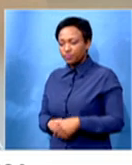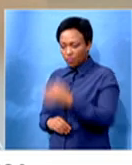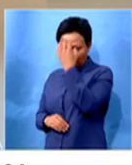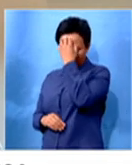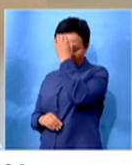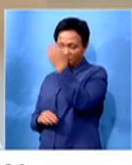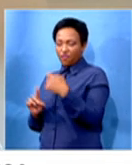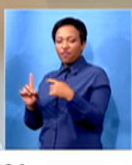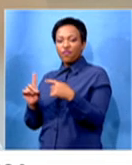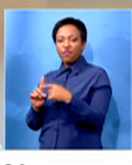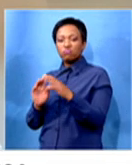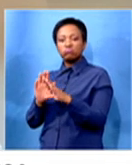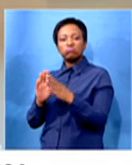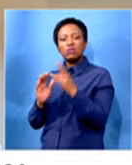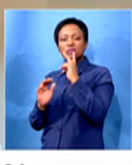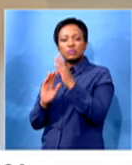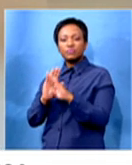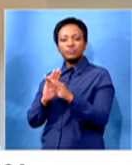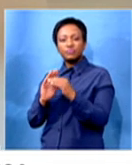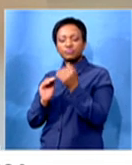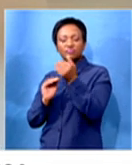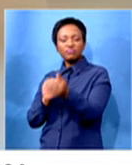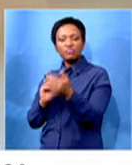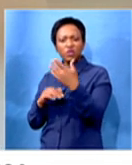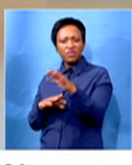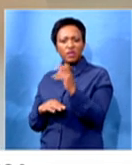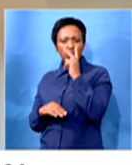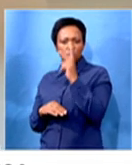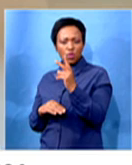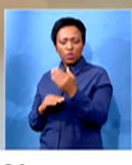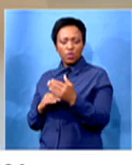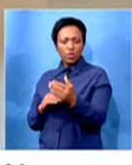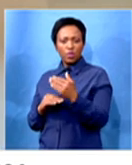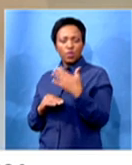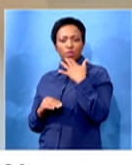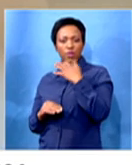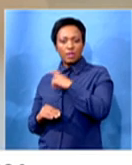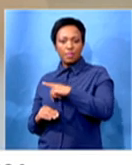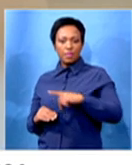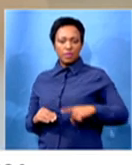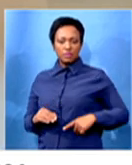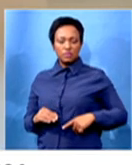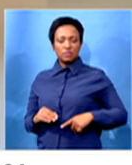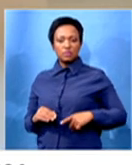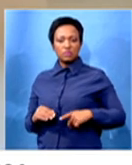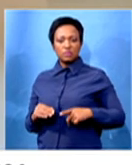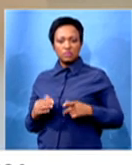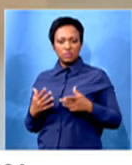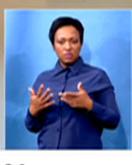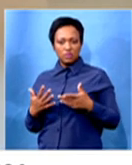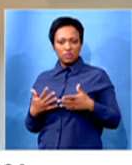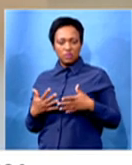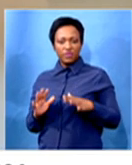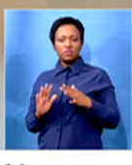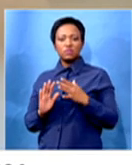developed this week in Russia, because we saw there that this, of course, the President Putin has gone and rubber-stamped